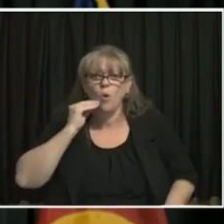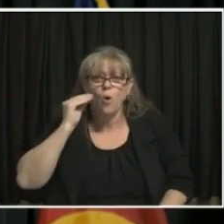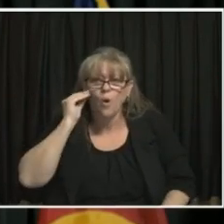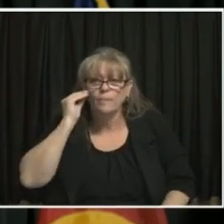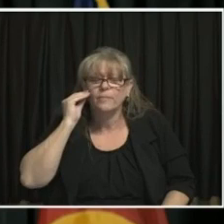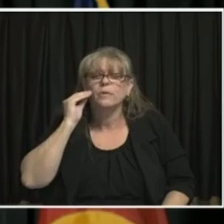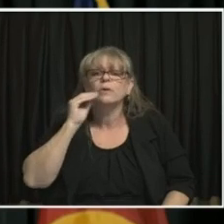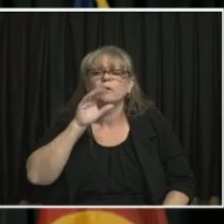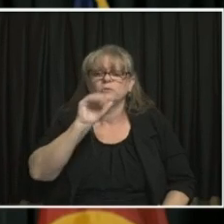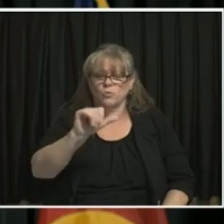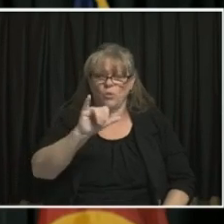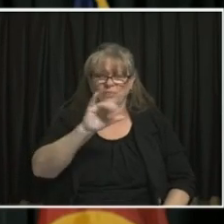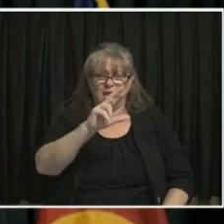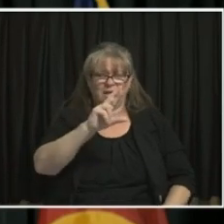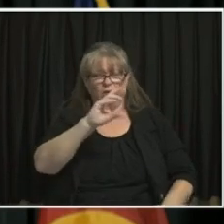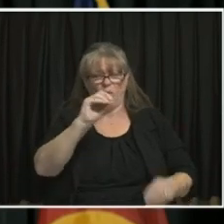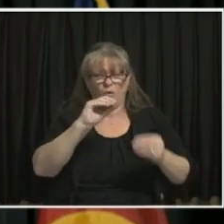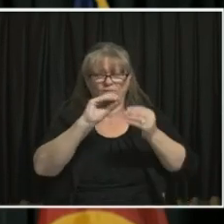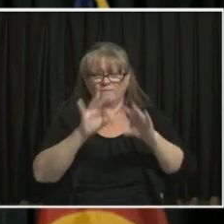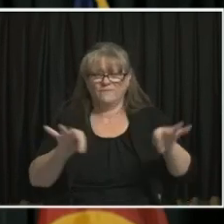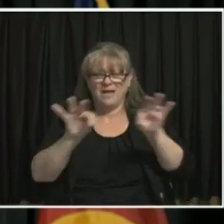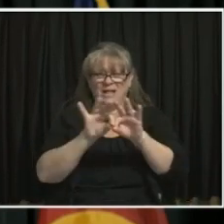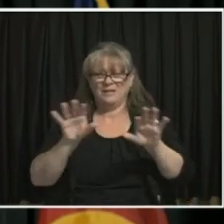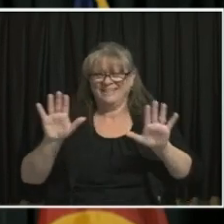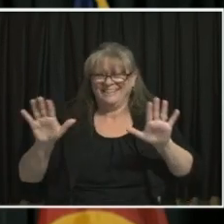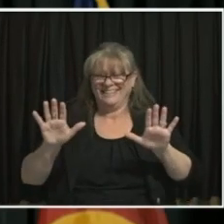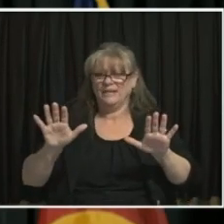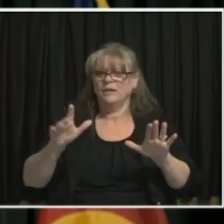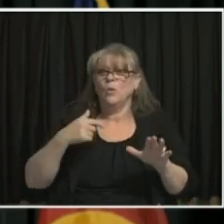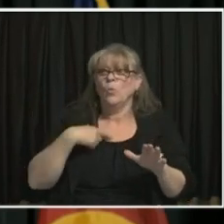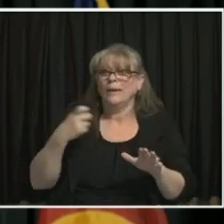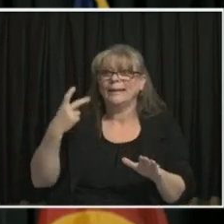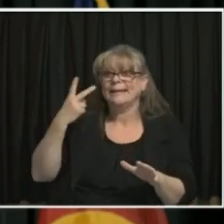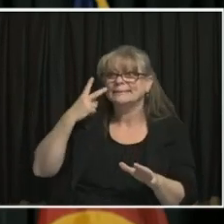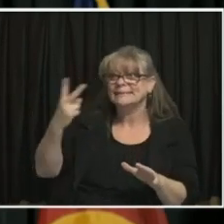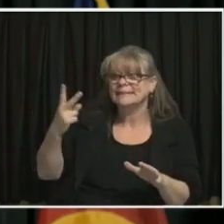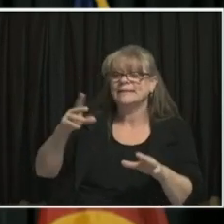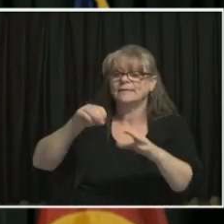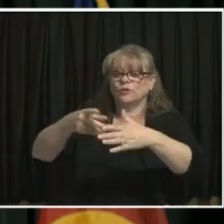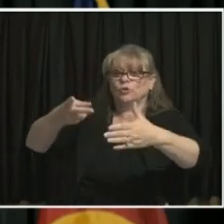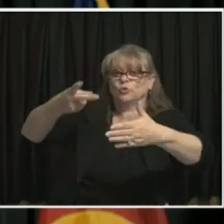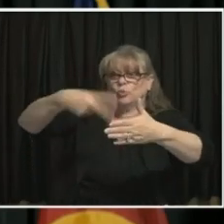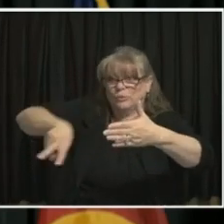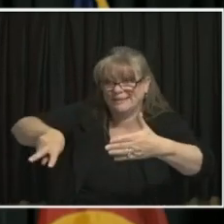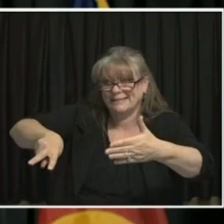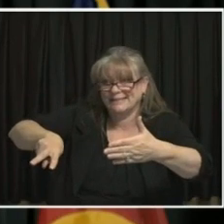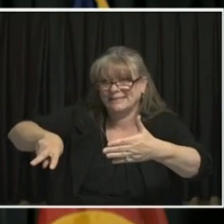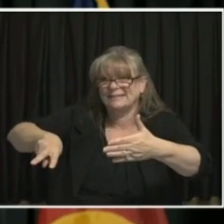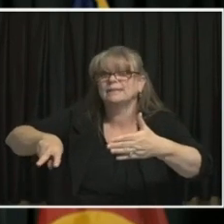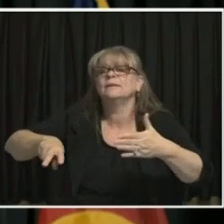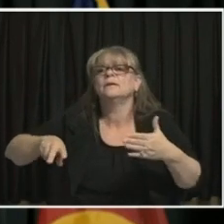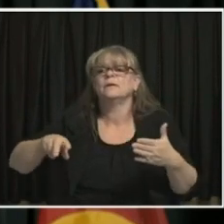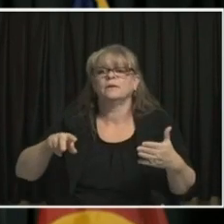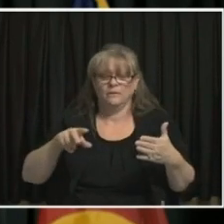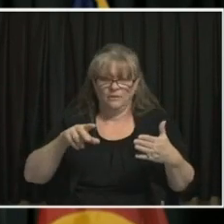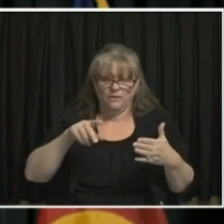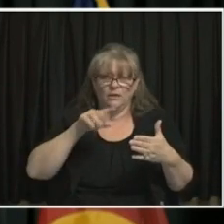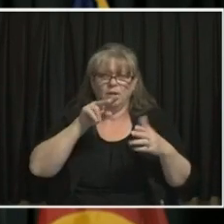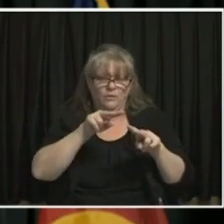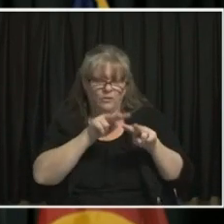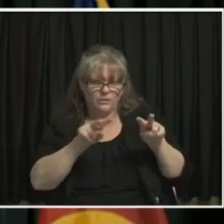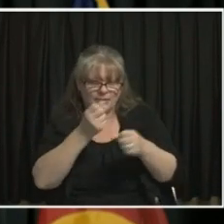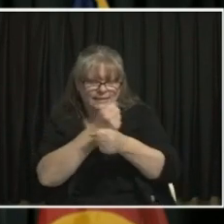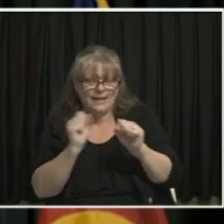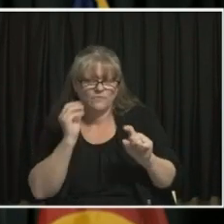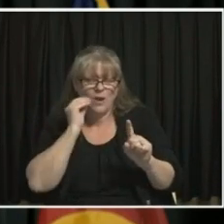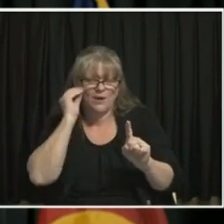to because we're just seeing the very first generation cases after safer at home went into effect. We need to see, and